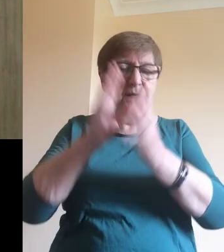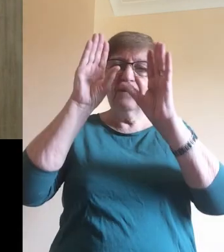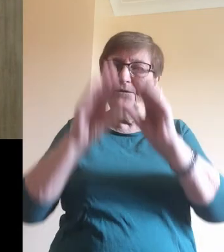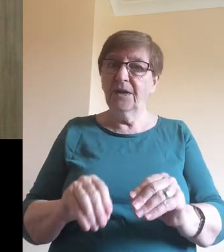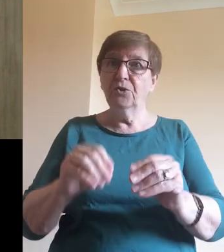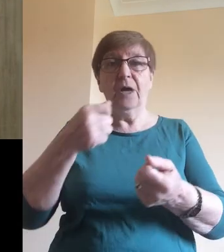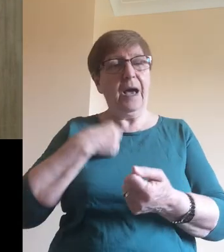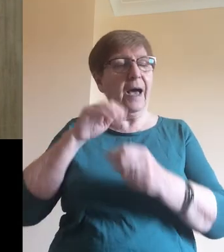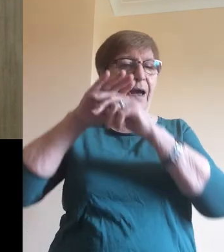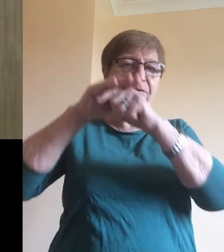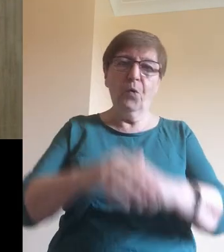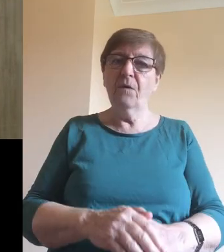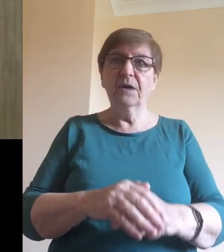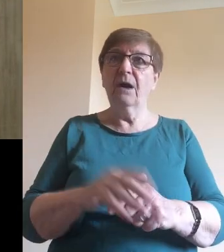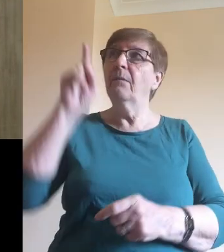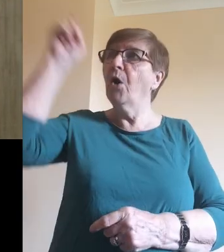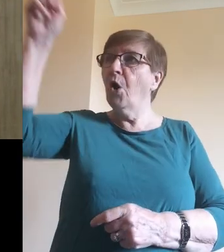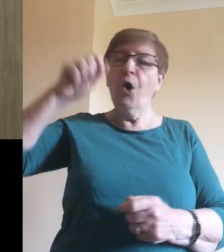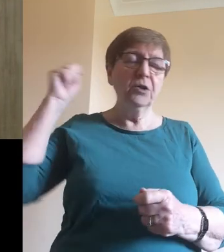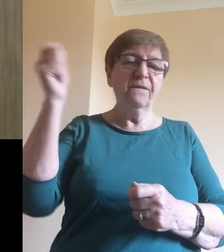overcome. God is victorious.